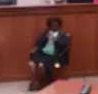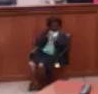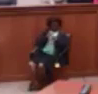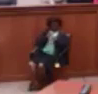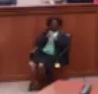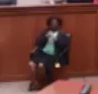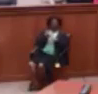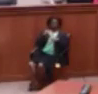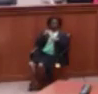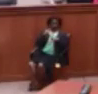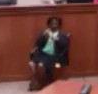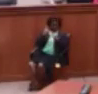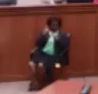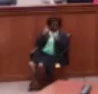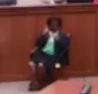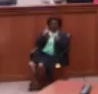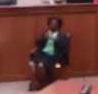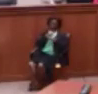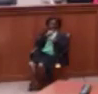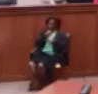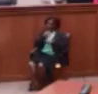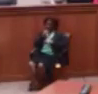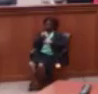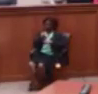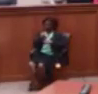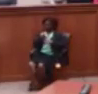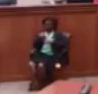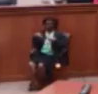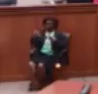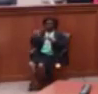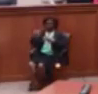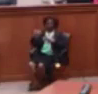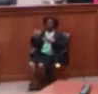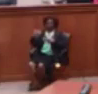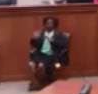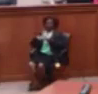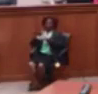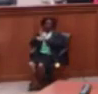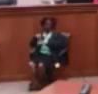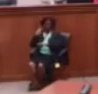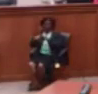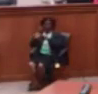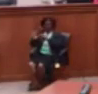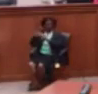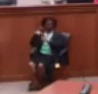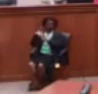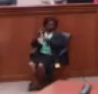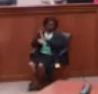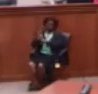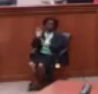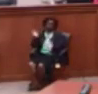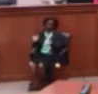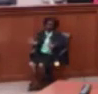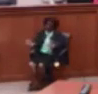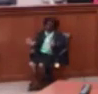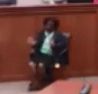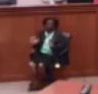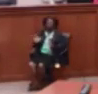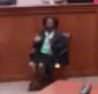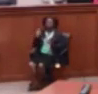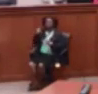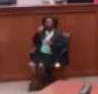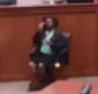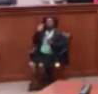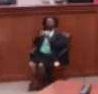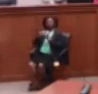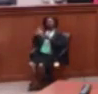are not handicapping ourselves, both for our K-12 students, our high school students, but also in how this ties in directly with our employers across the state.